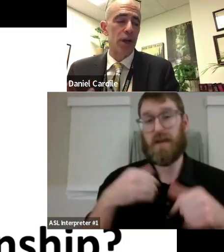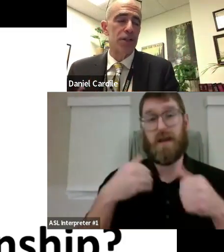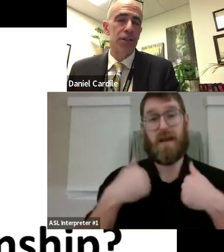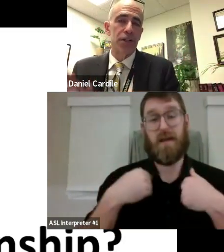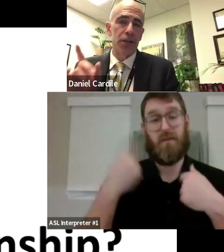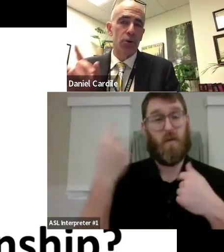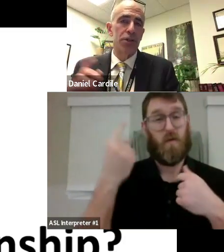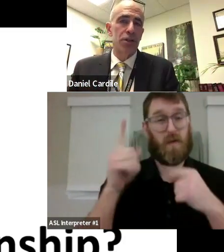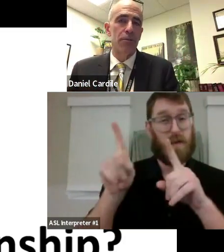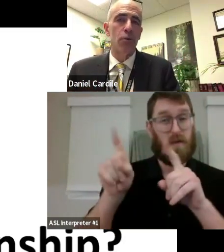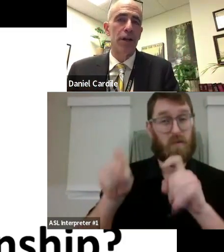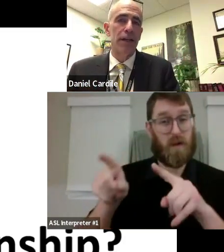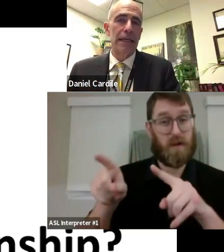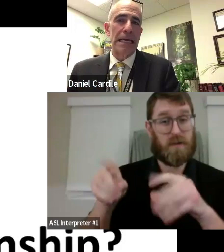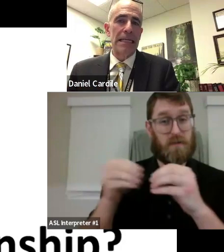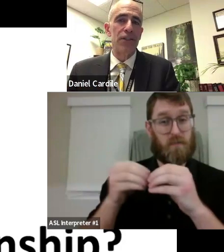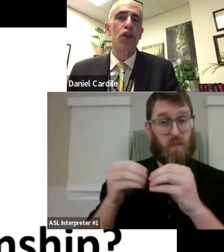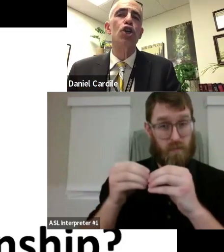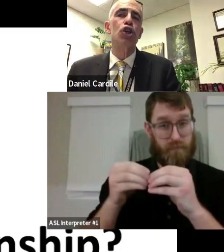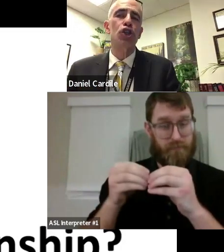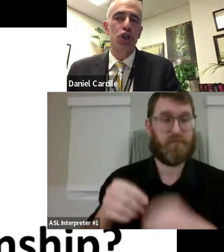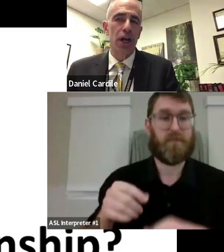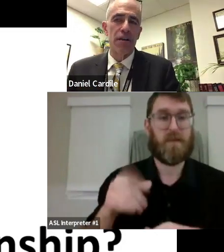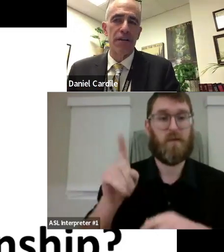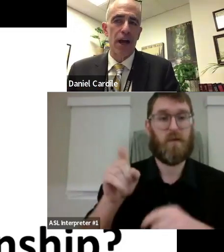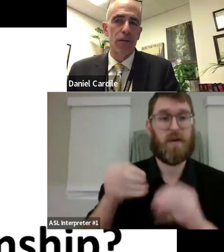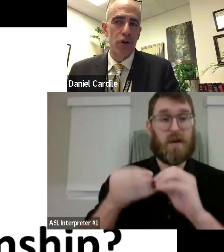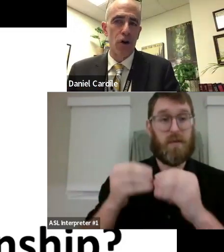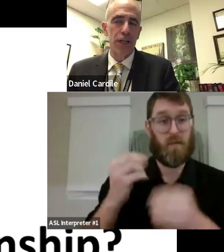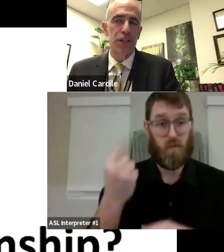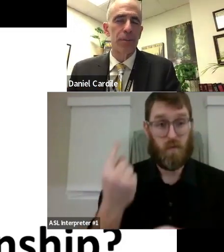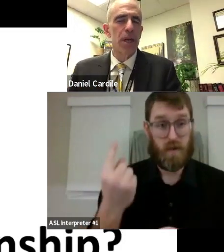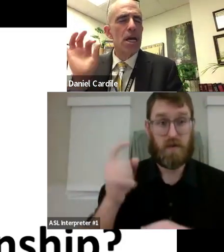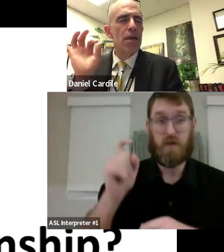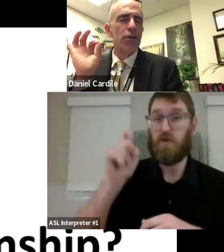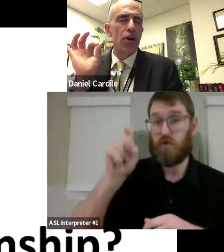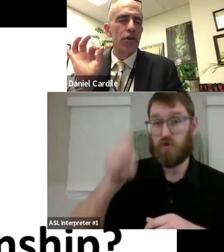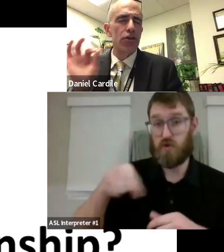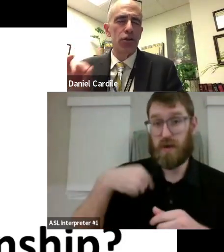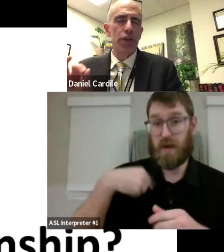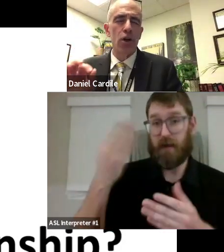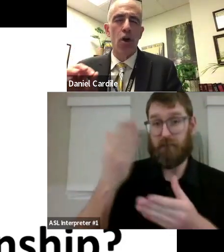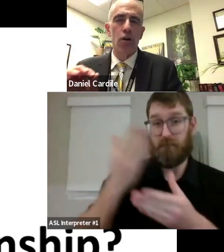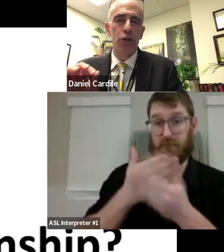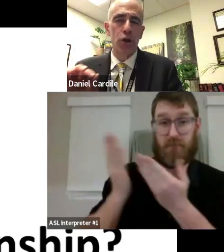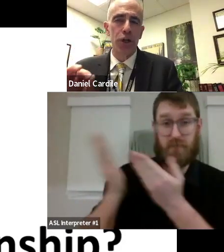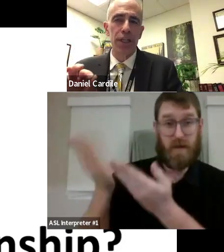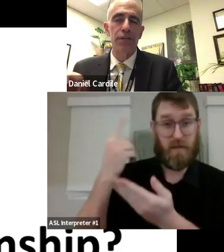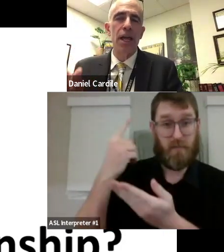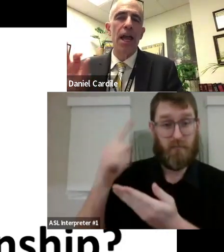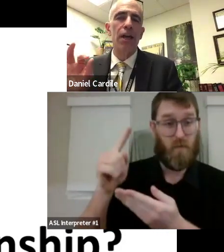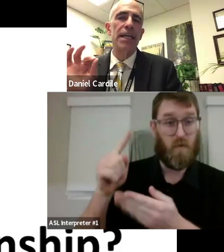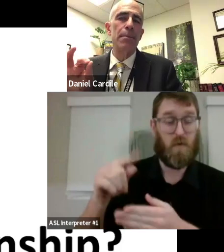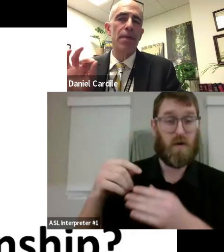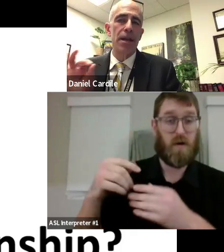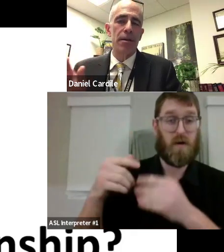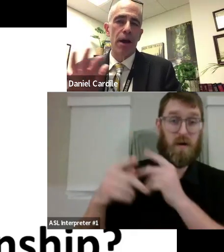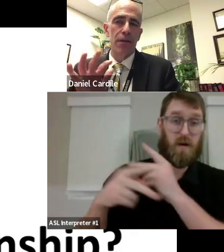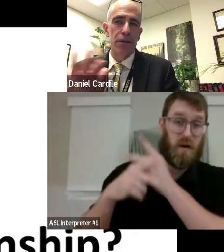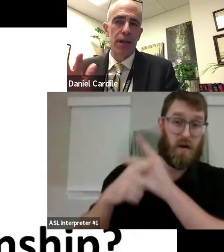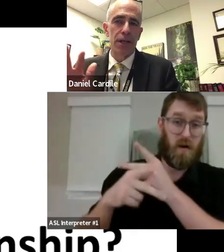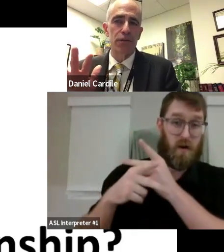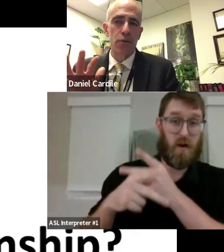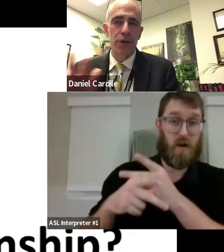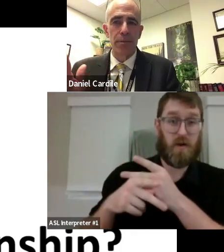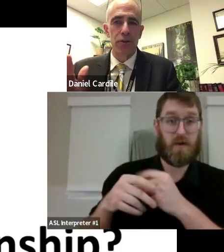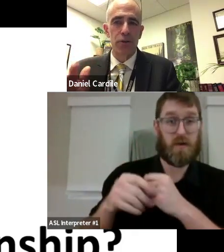just have questions. And question number one, again, is should I file for guardianship? There certainly are alternatives, and keep that in